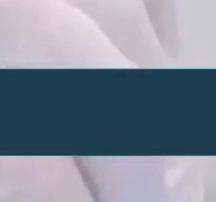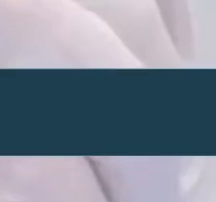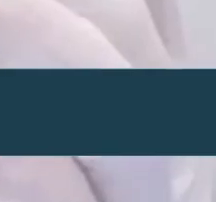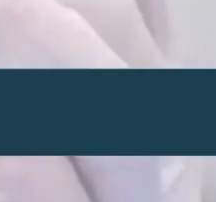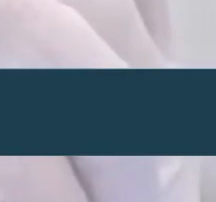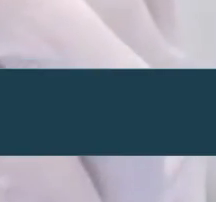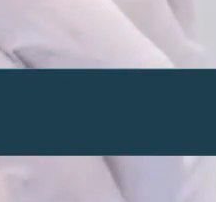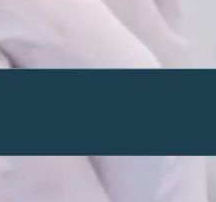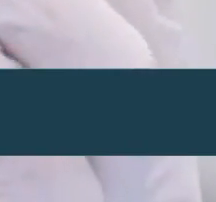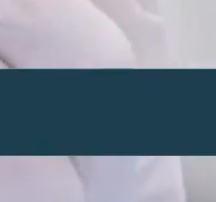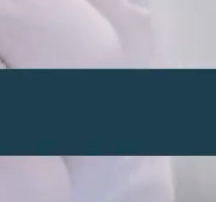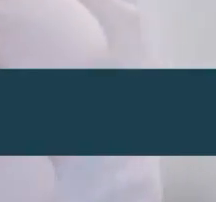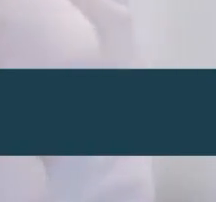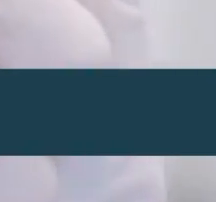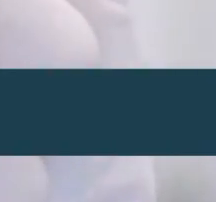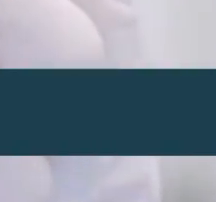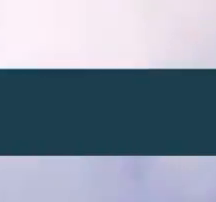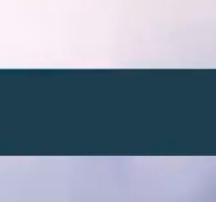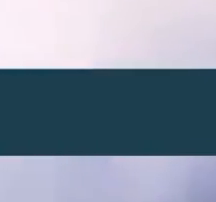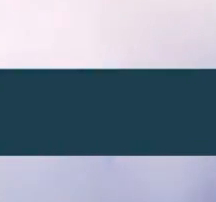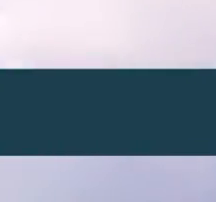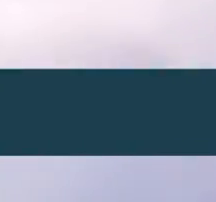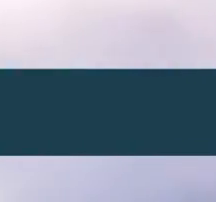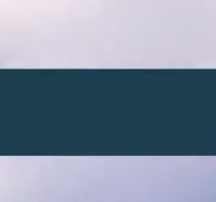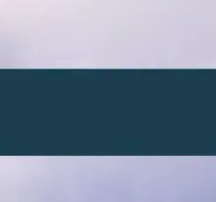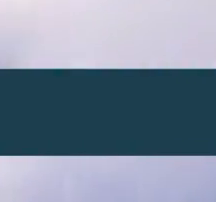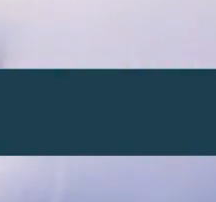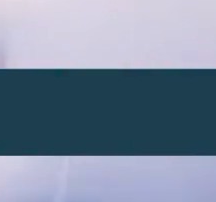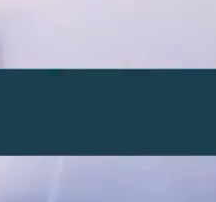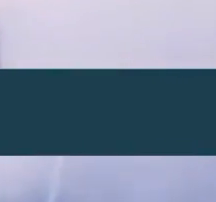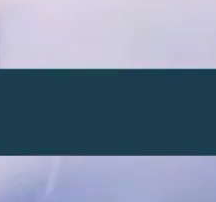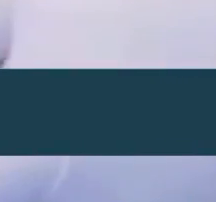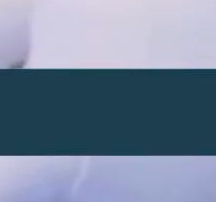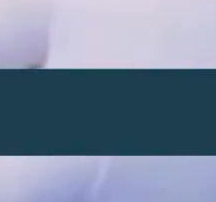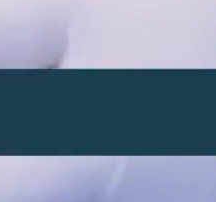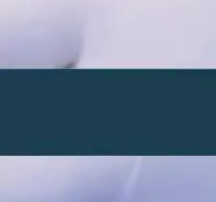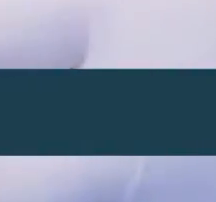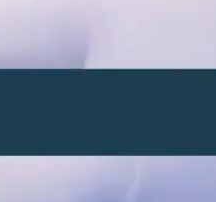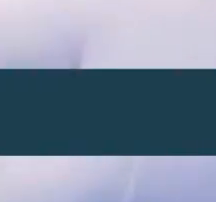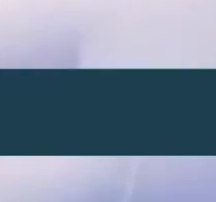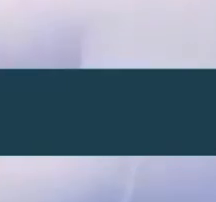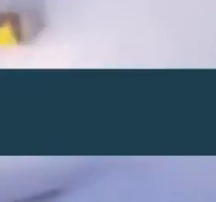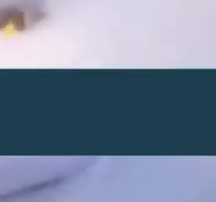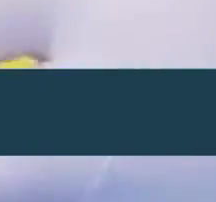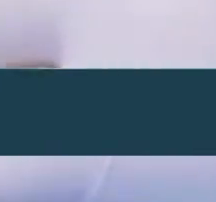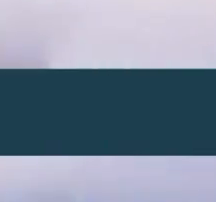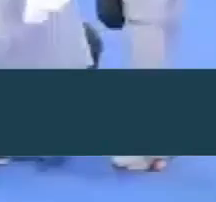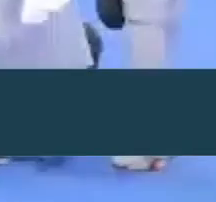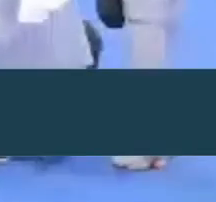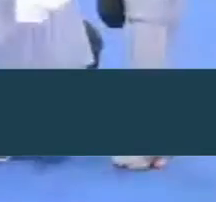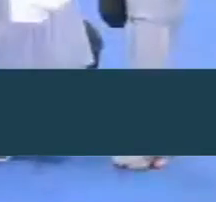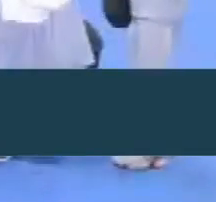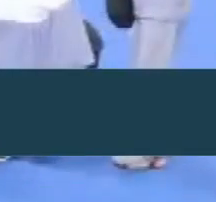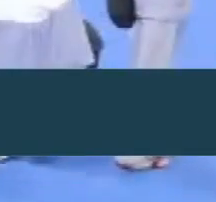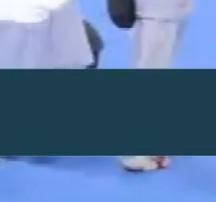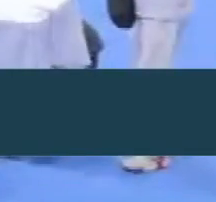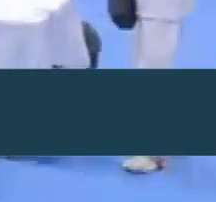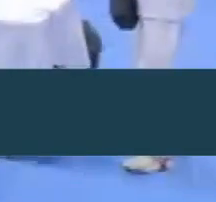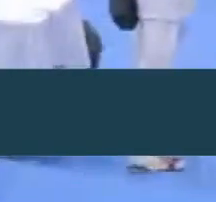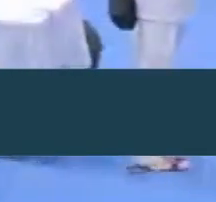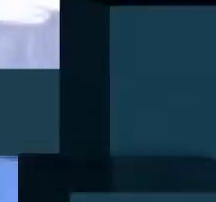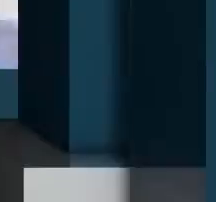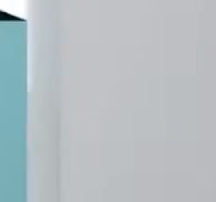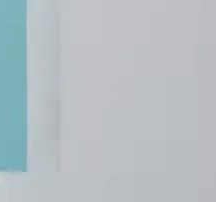COVID-19 vaccines. Presidential advisor in entrepreneurship Joey Concepcion will speak to us about the advantages of this